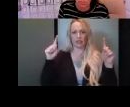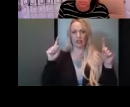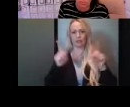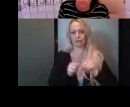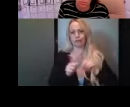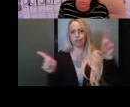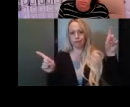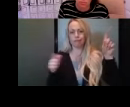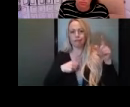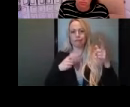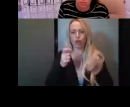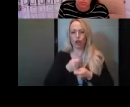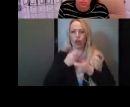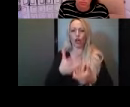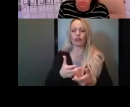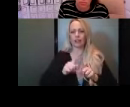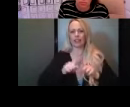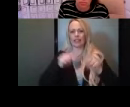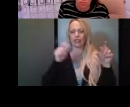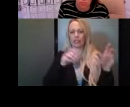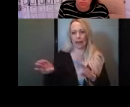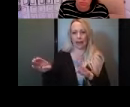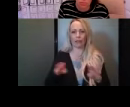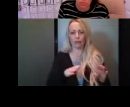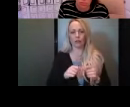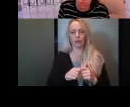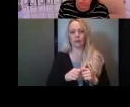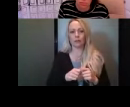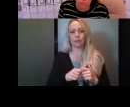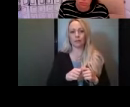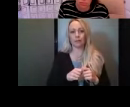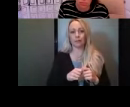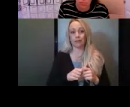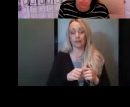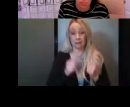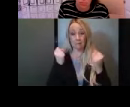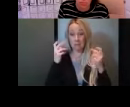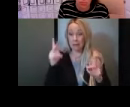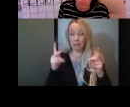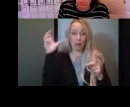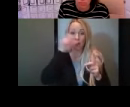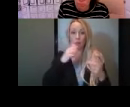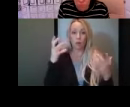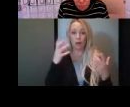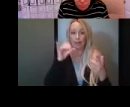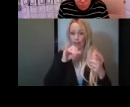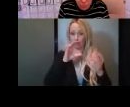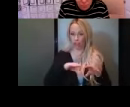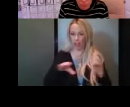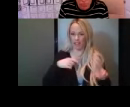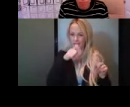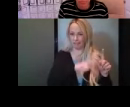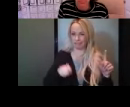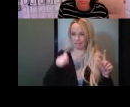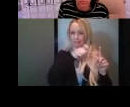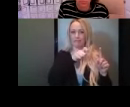that's potentially causing the differences in behavior. So what I think a lot of people assume is, for example, this child that's at this end of the